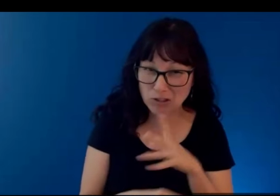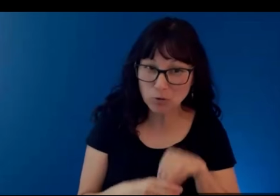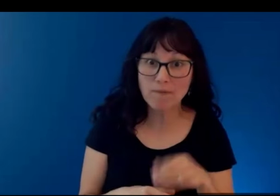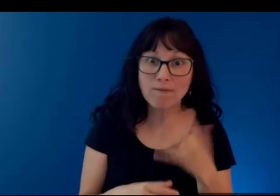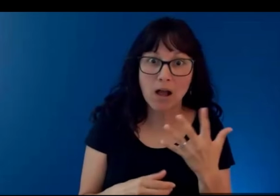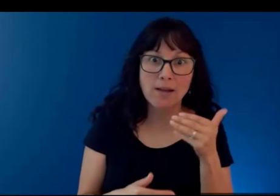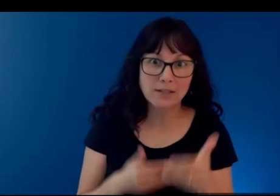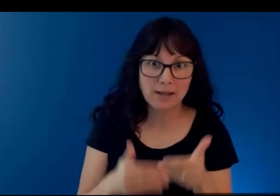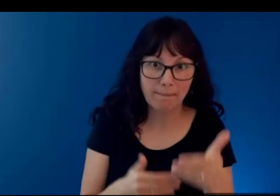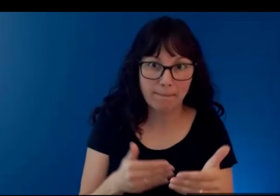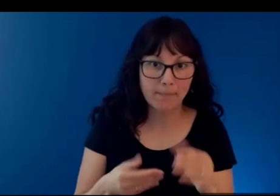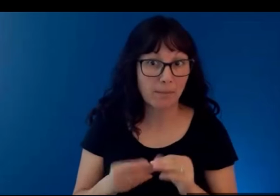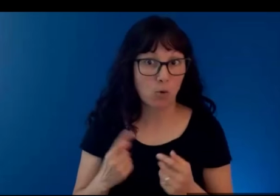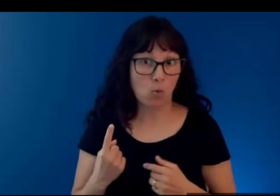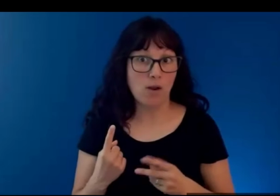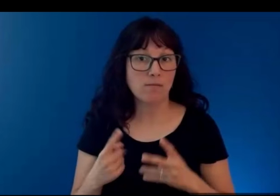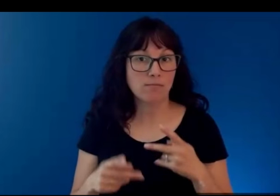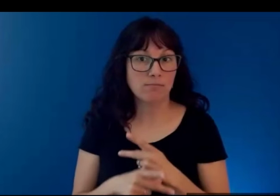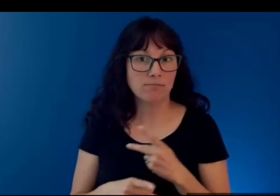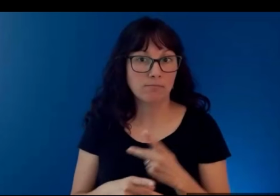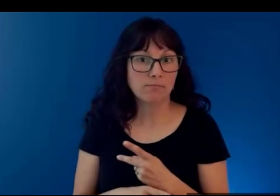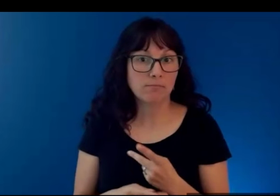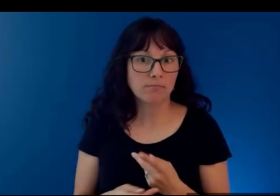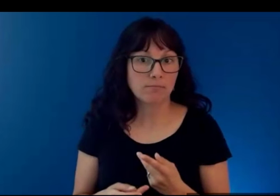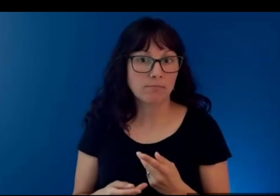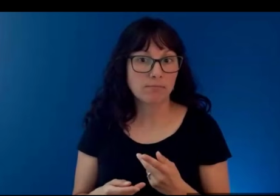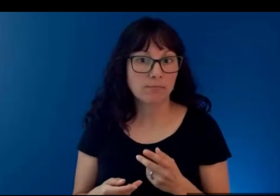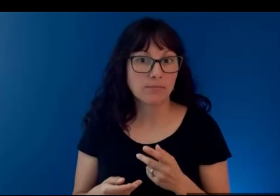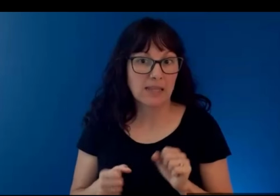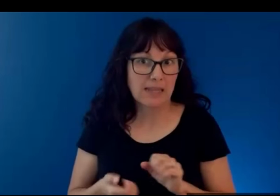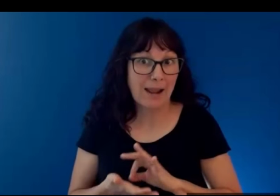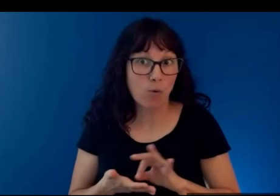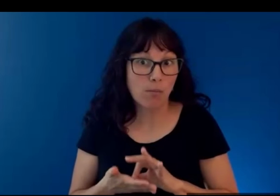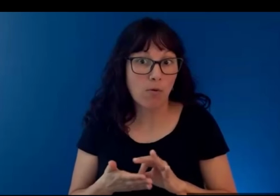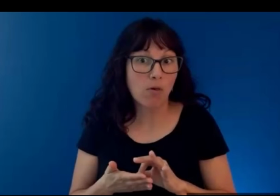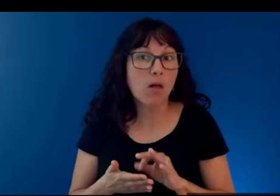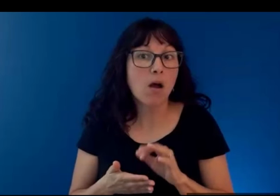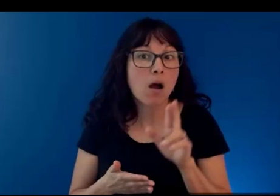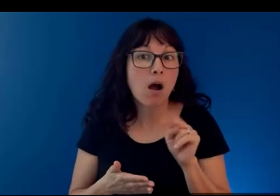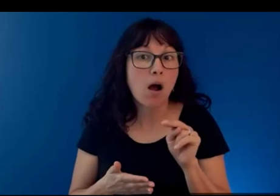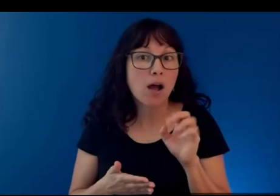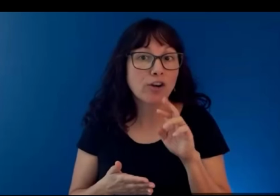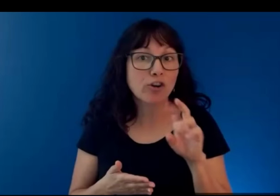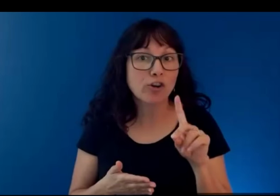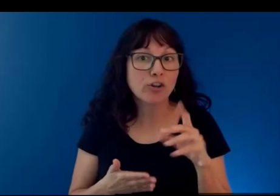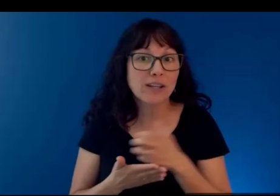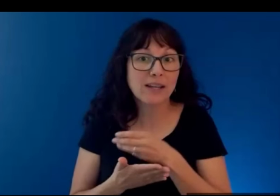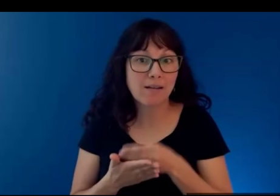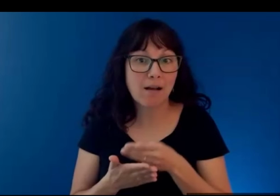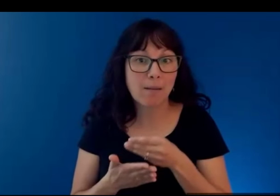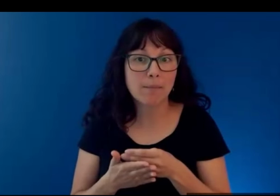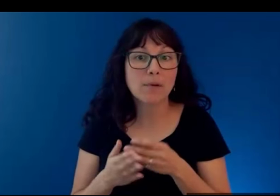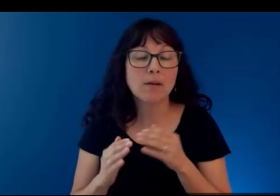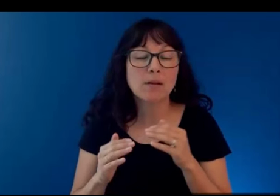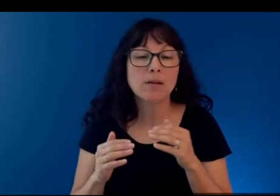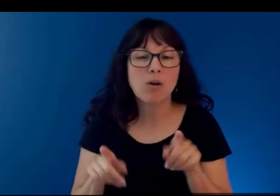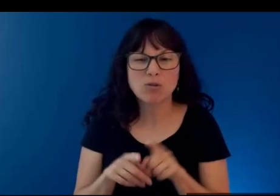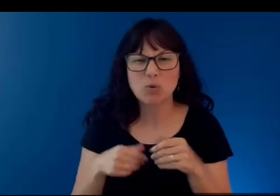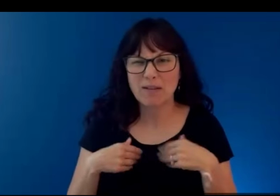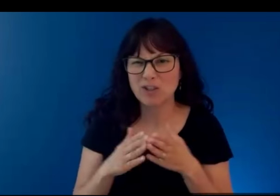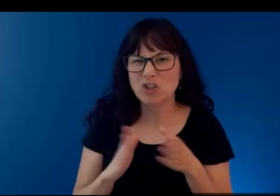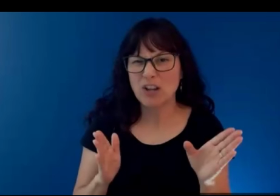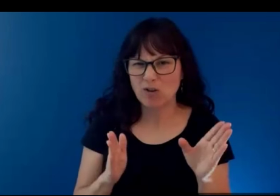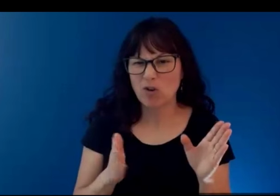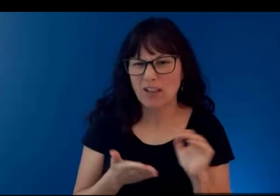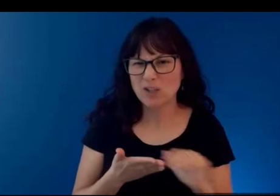steps. Step 1, you're calculating the countable unearned income, and there's a general income exclusion of